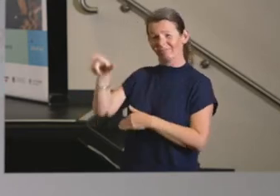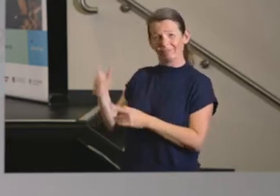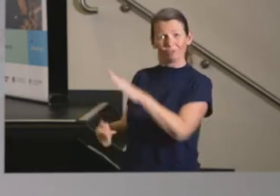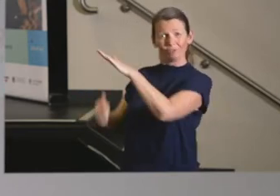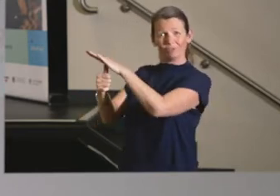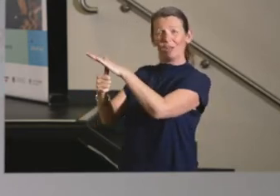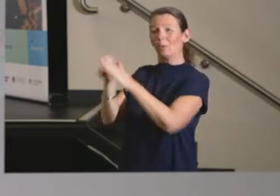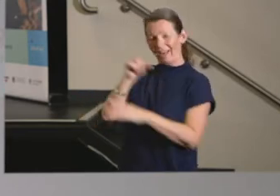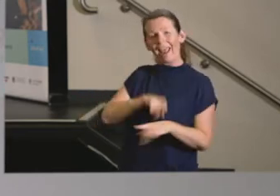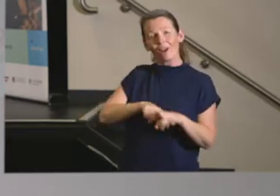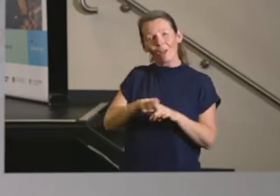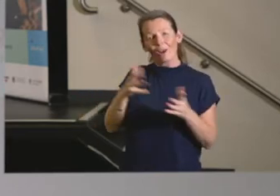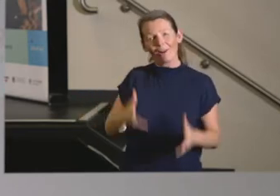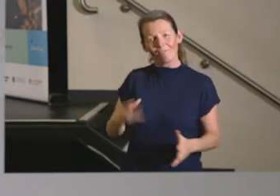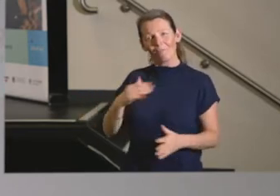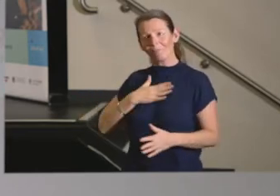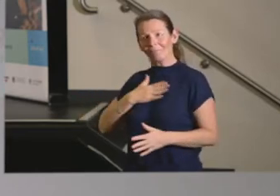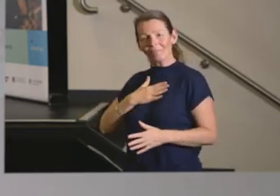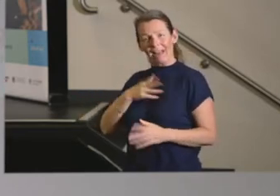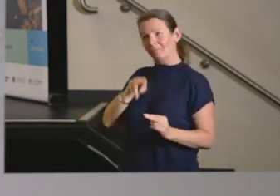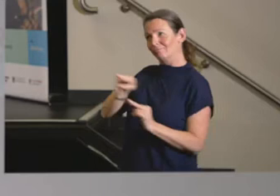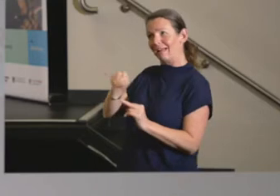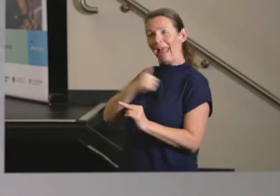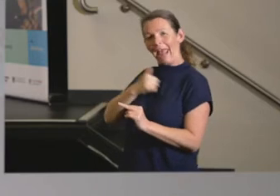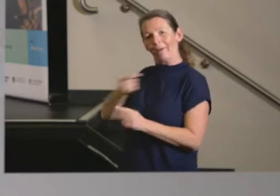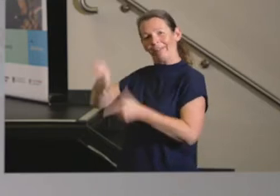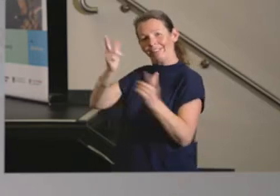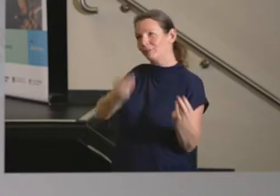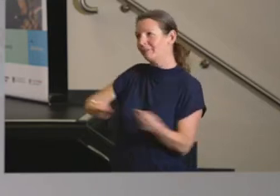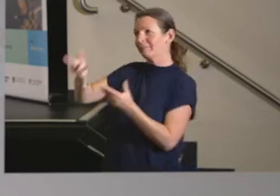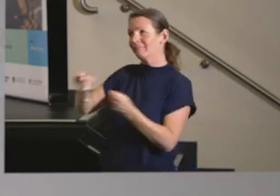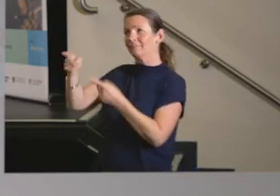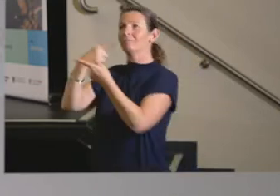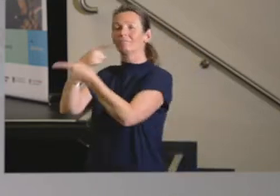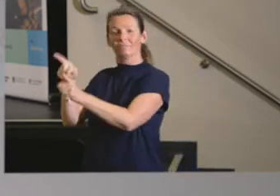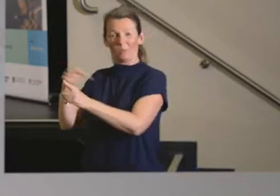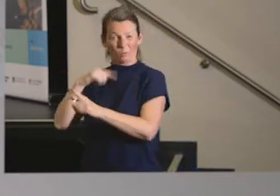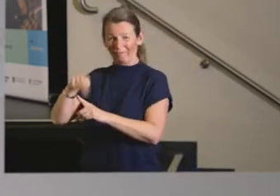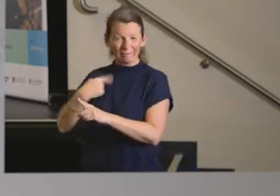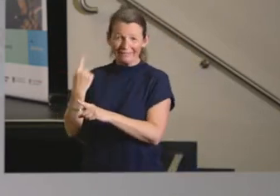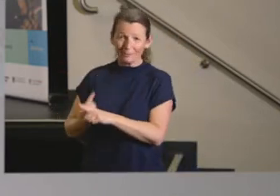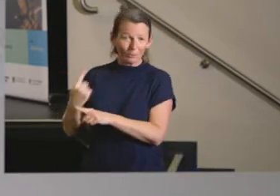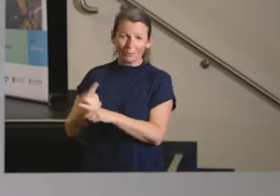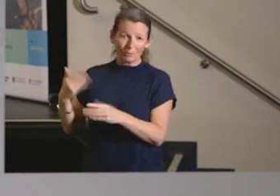different lessons you can learn about this leadership and this idea of inclusive leadership, especially that we've been talking about.